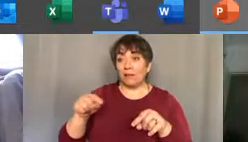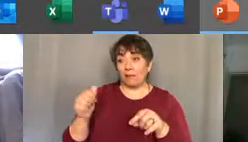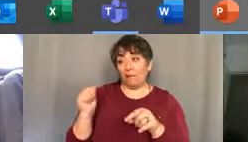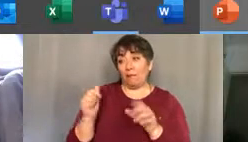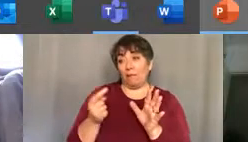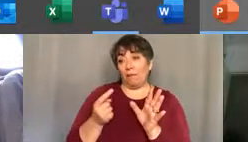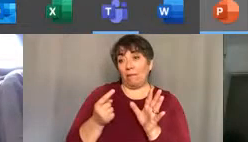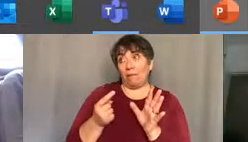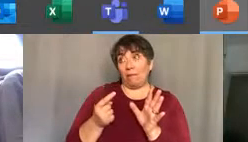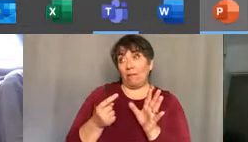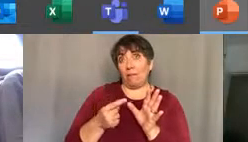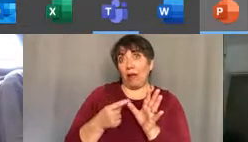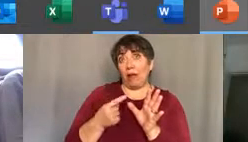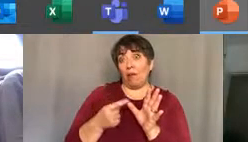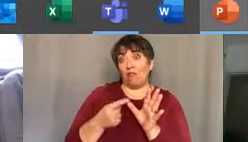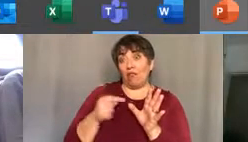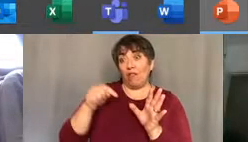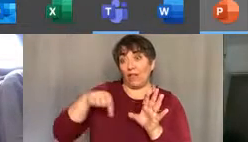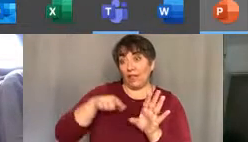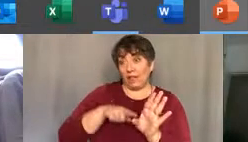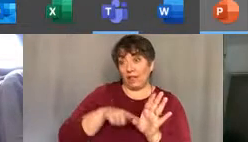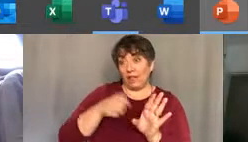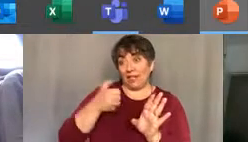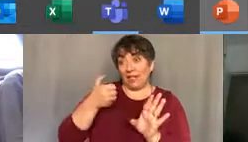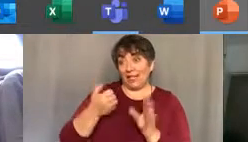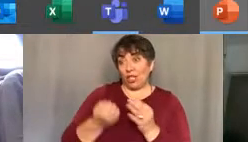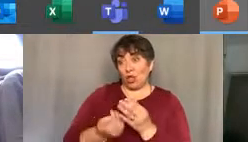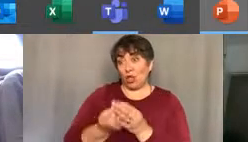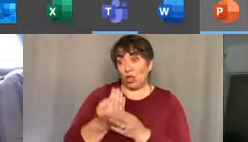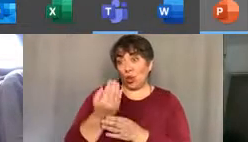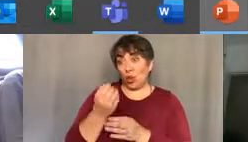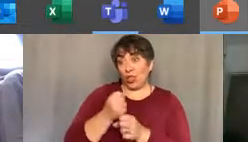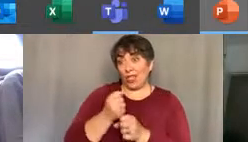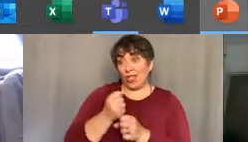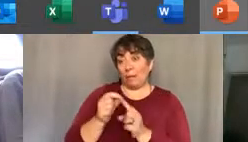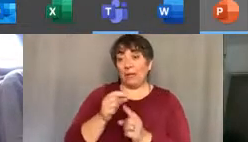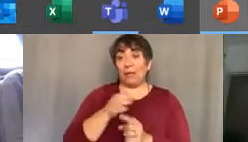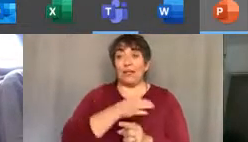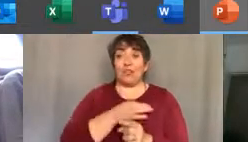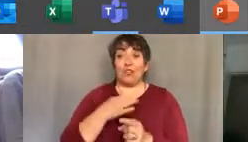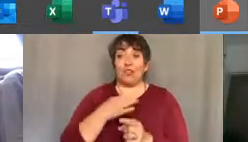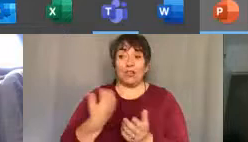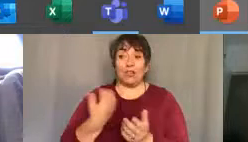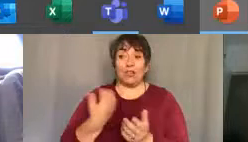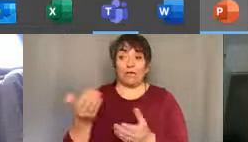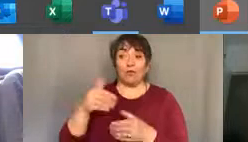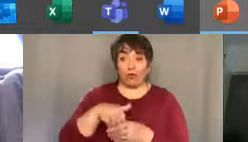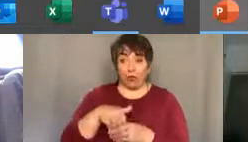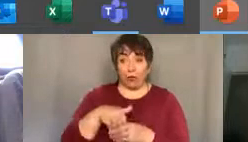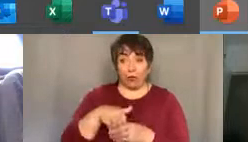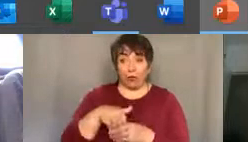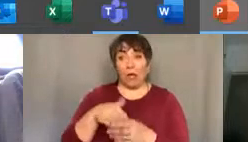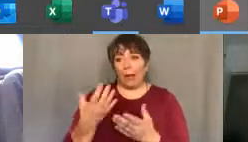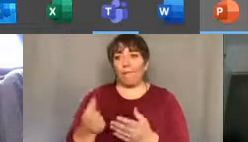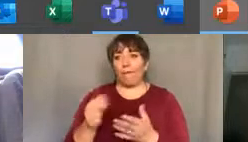surgeries year to date. And I'll come on to later on in another slide, our plan to roll out further.